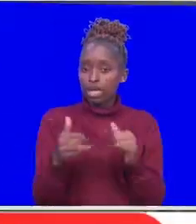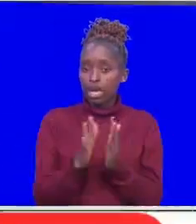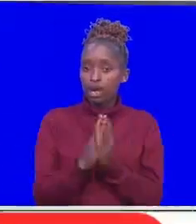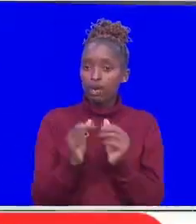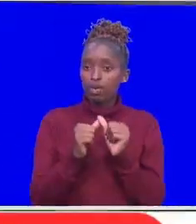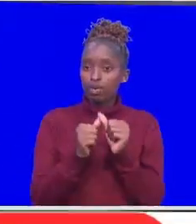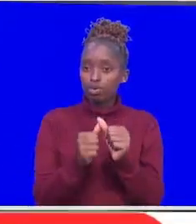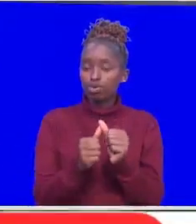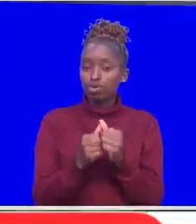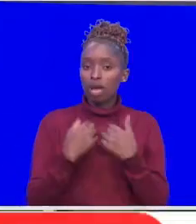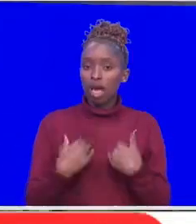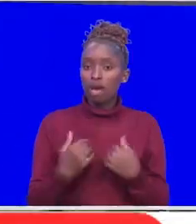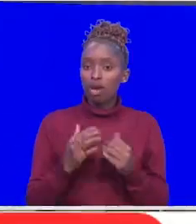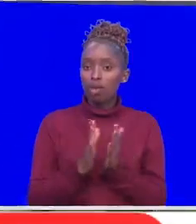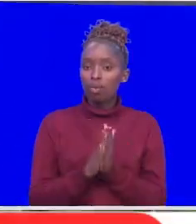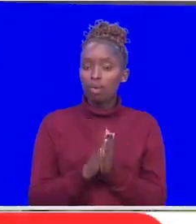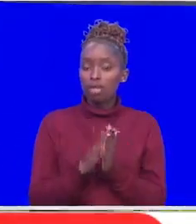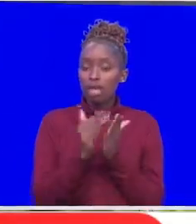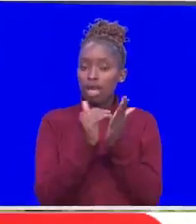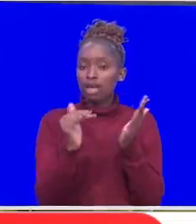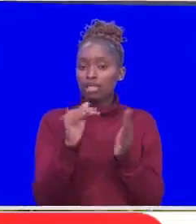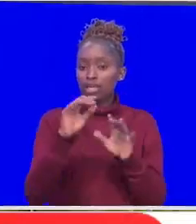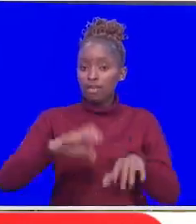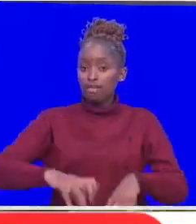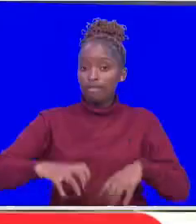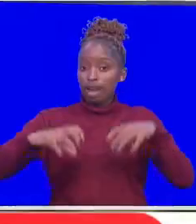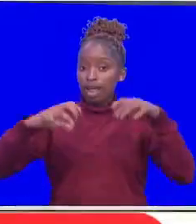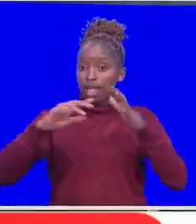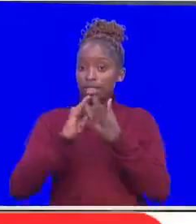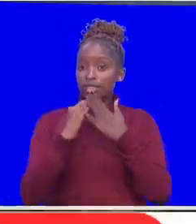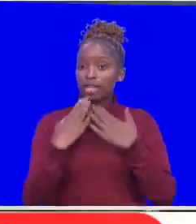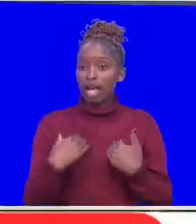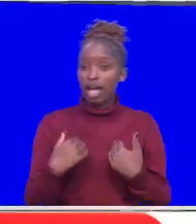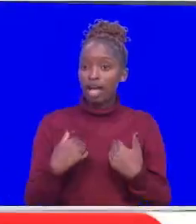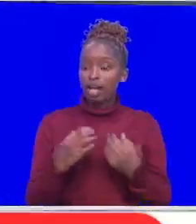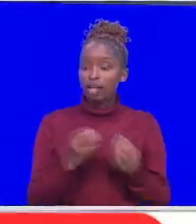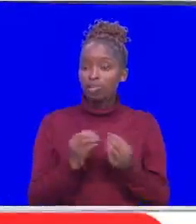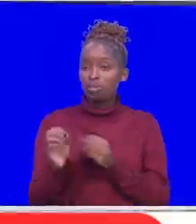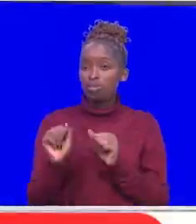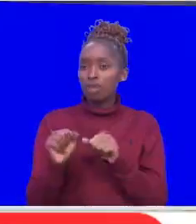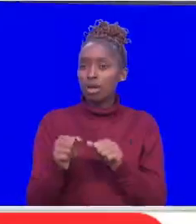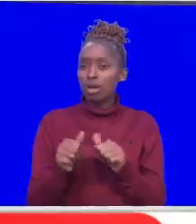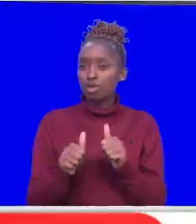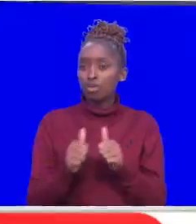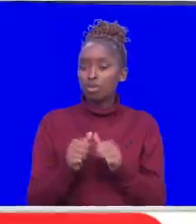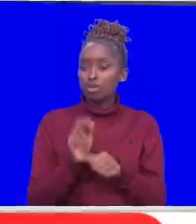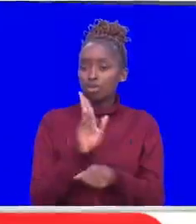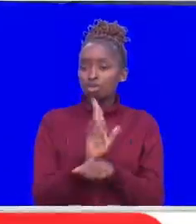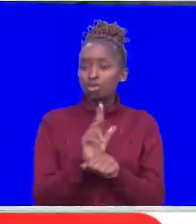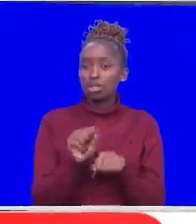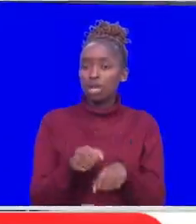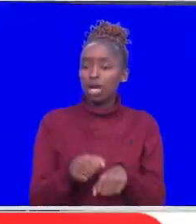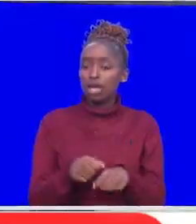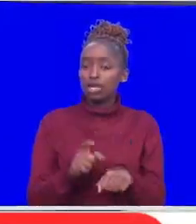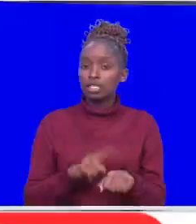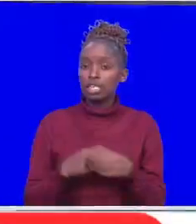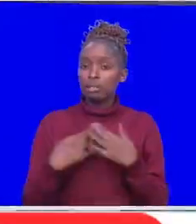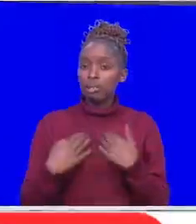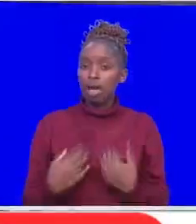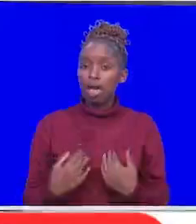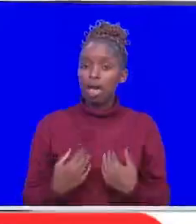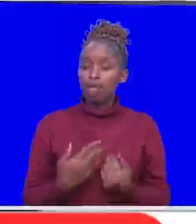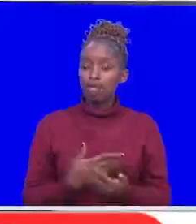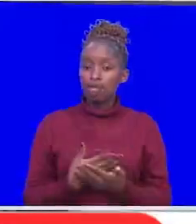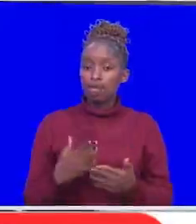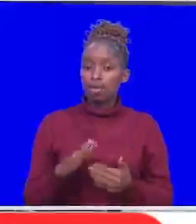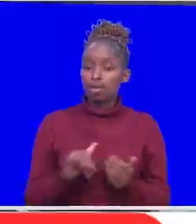resilience against flood. The product is a mobile emergency barrier which can easily be deployed when there is a threat of flooding.